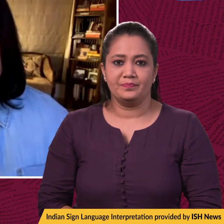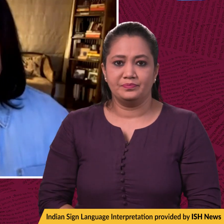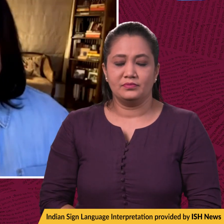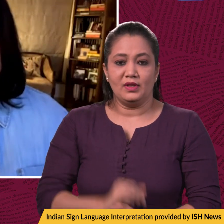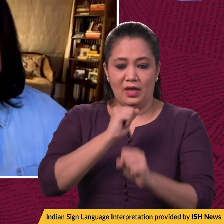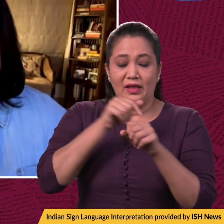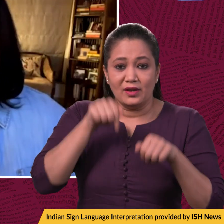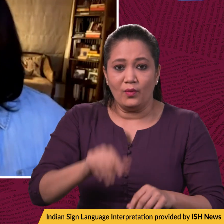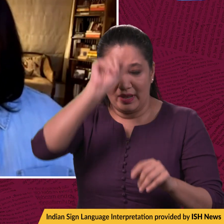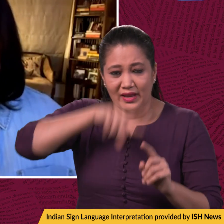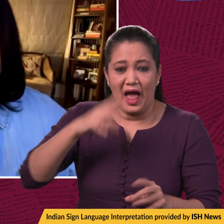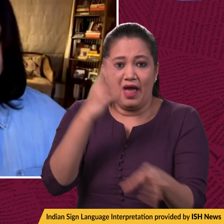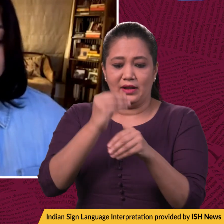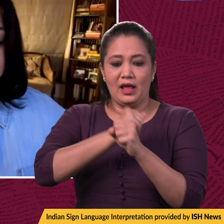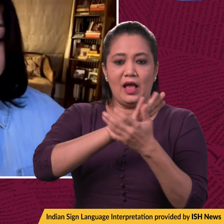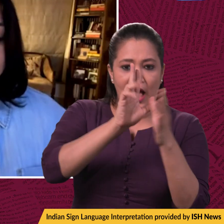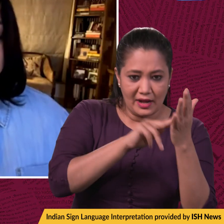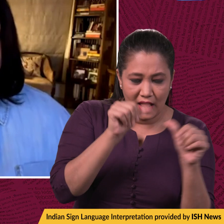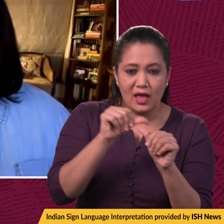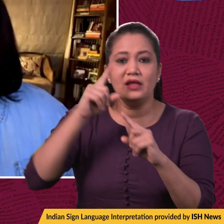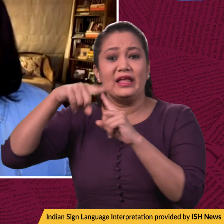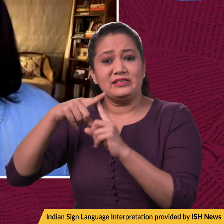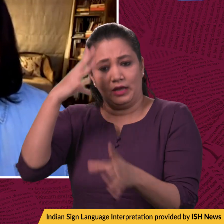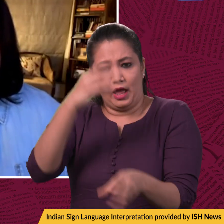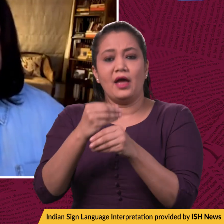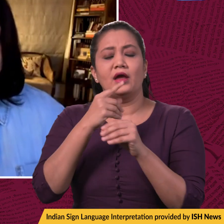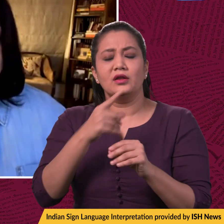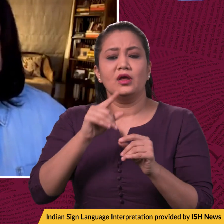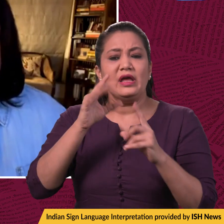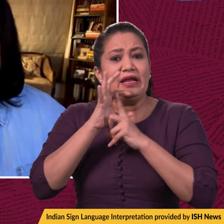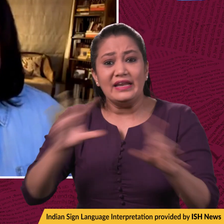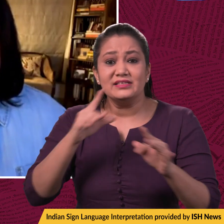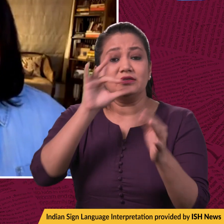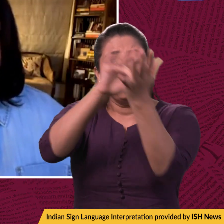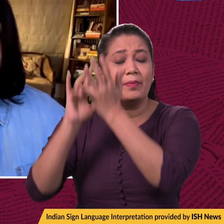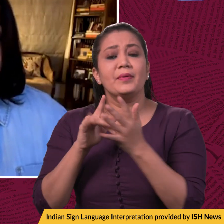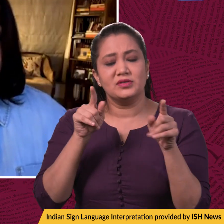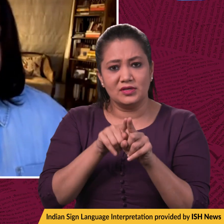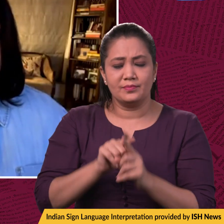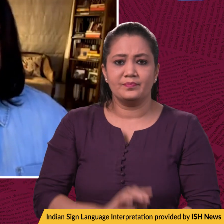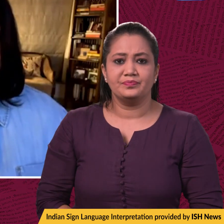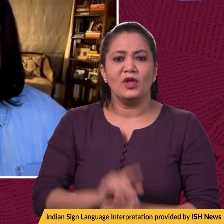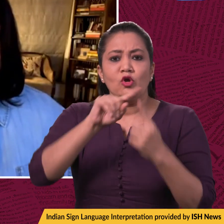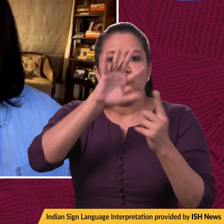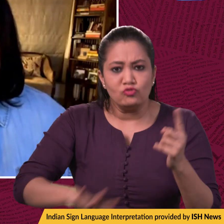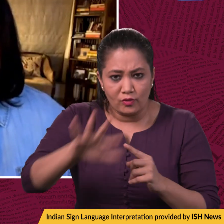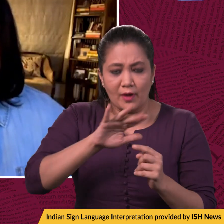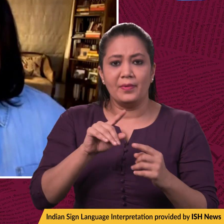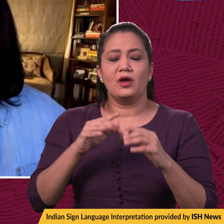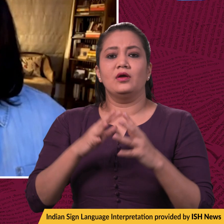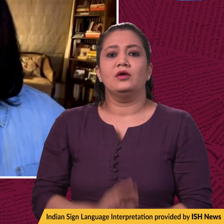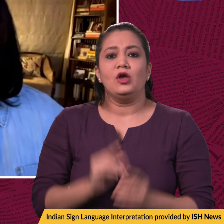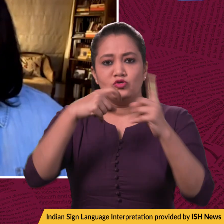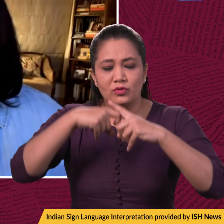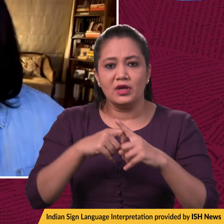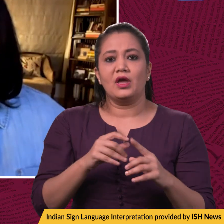and Tanzania to the list of at-risk countries. The other countries on the list are all European countries: the UK, South Africa,